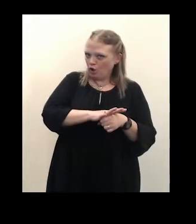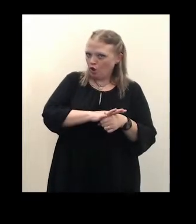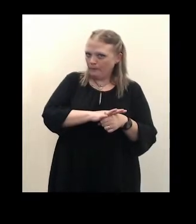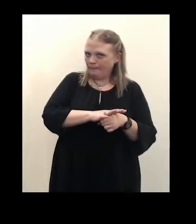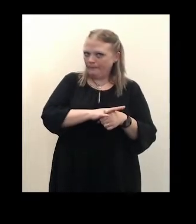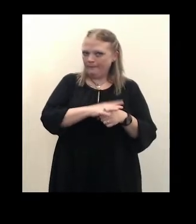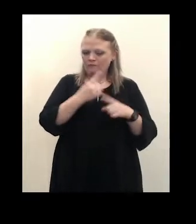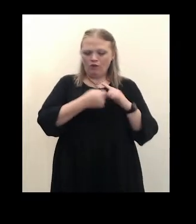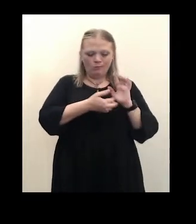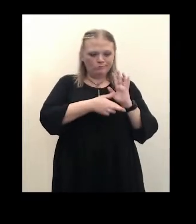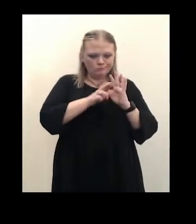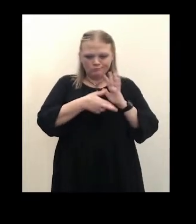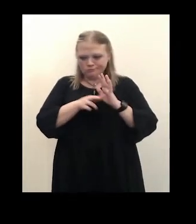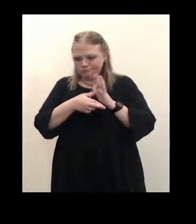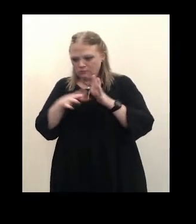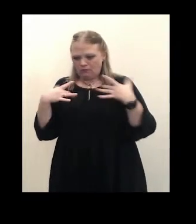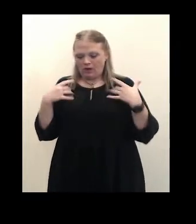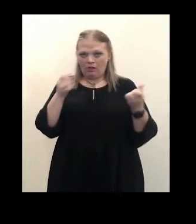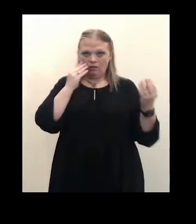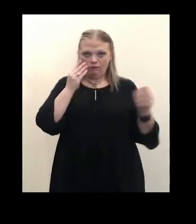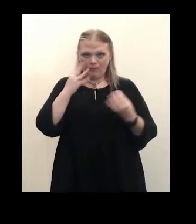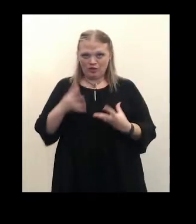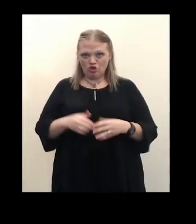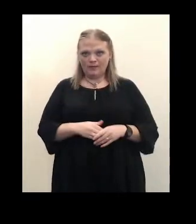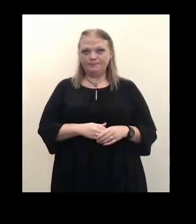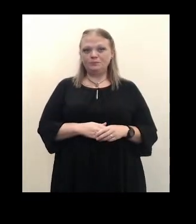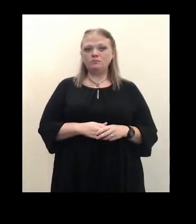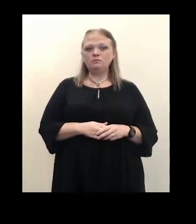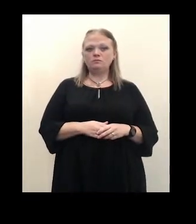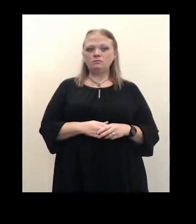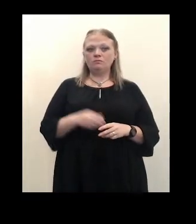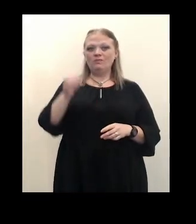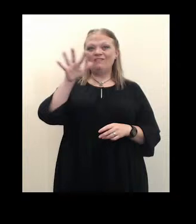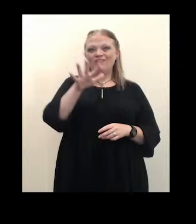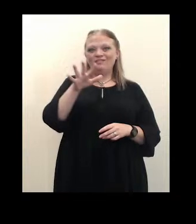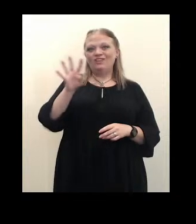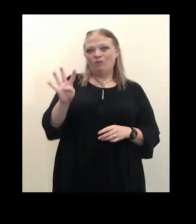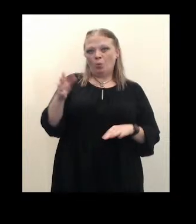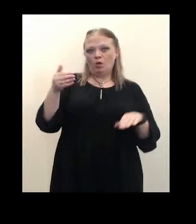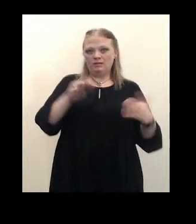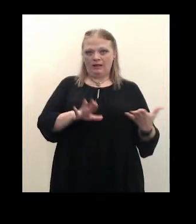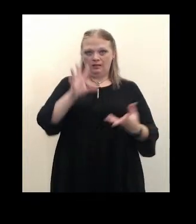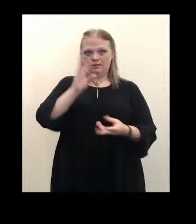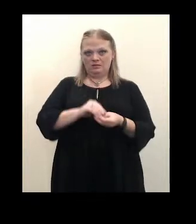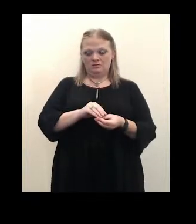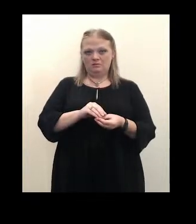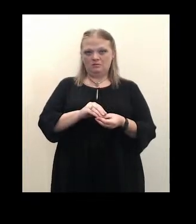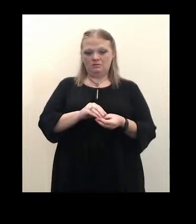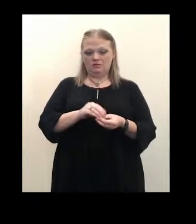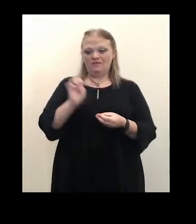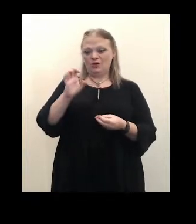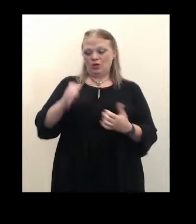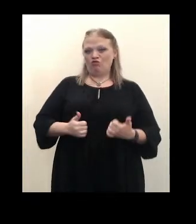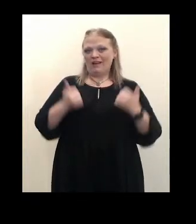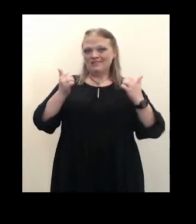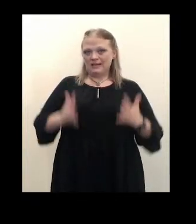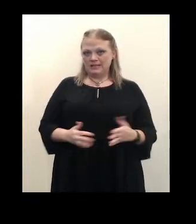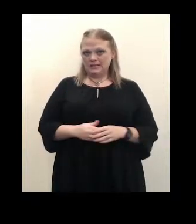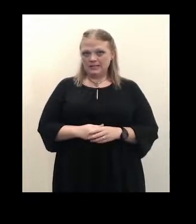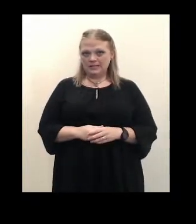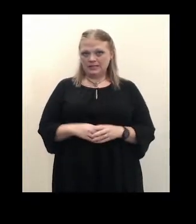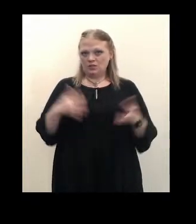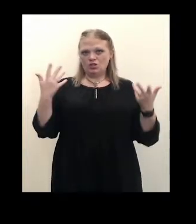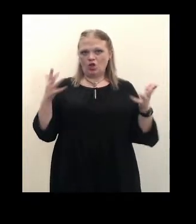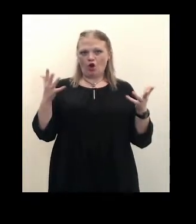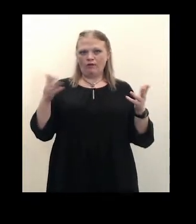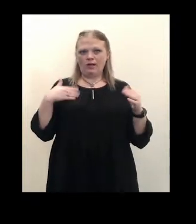of health information, there have been 54 deaths of Erie County residents. So we already have